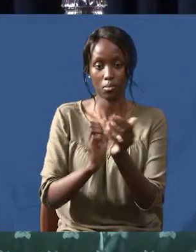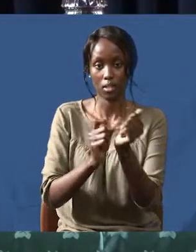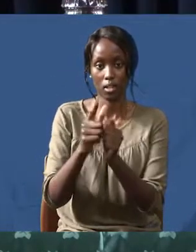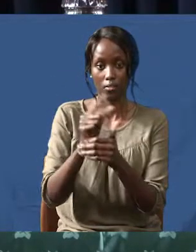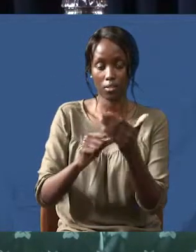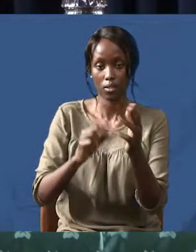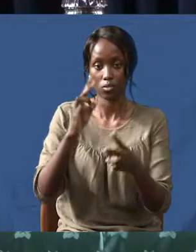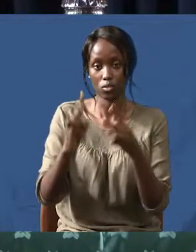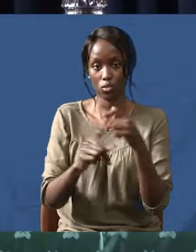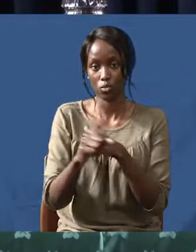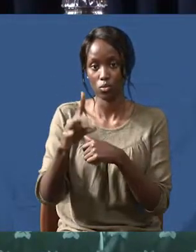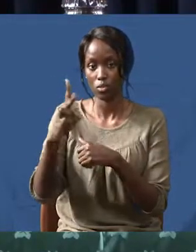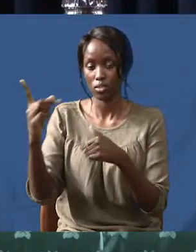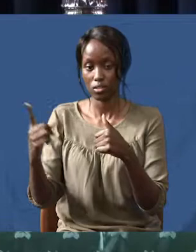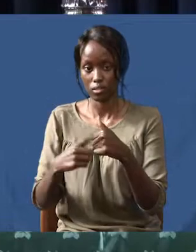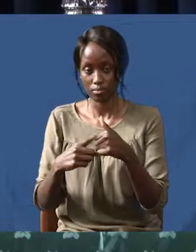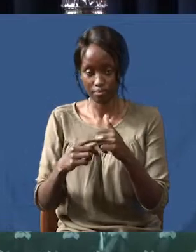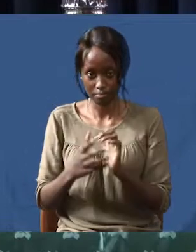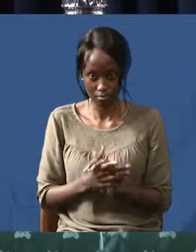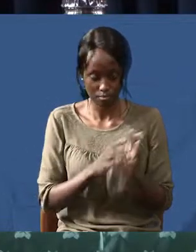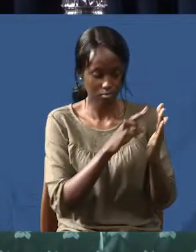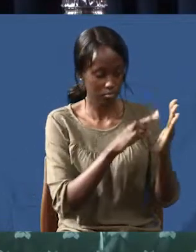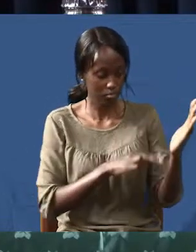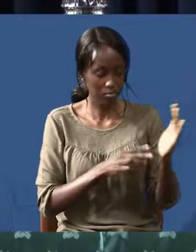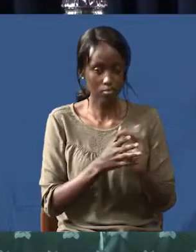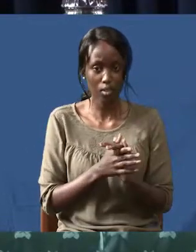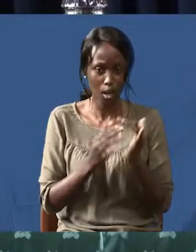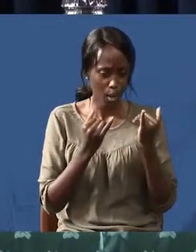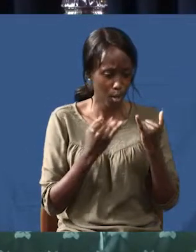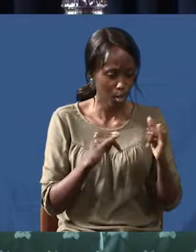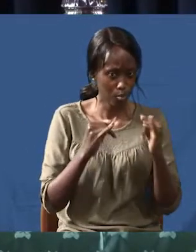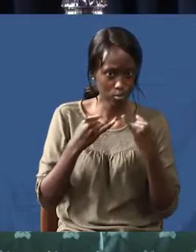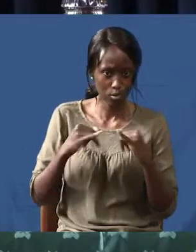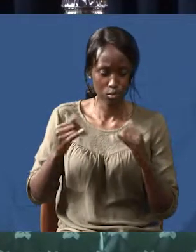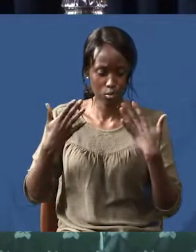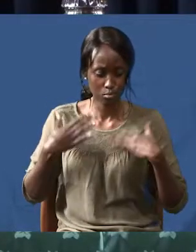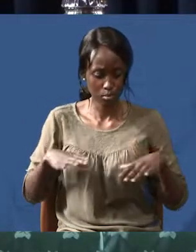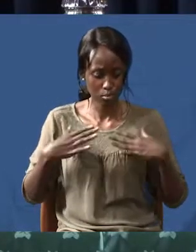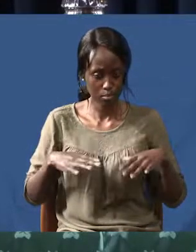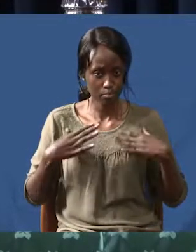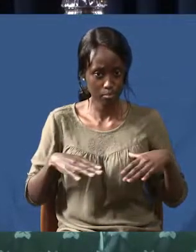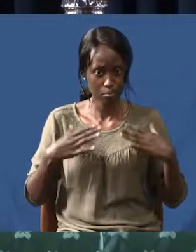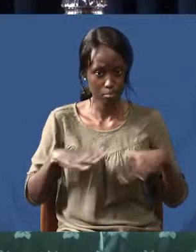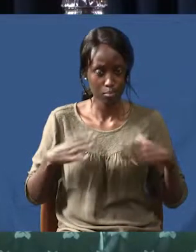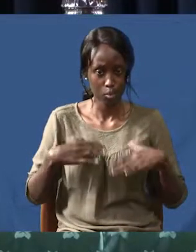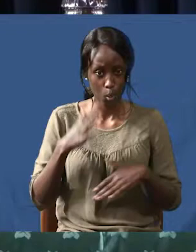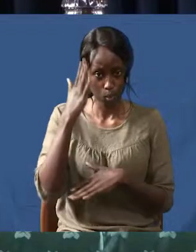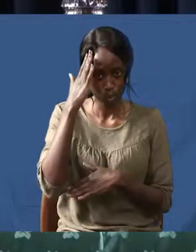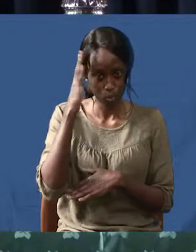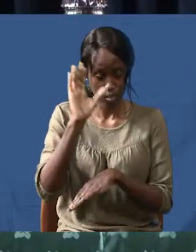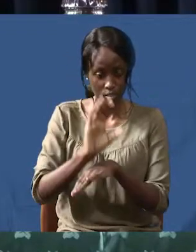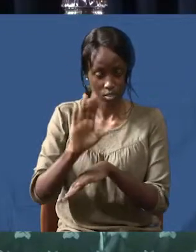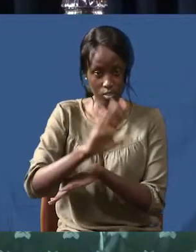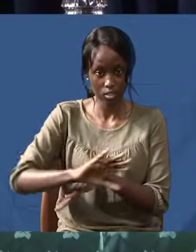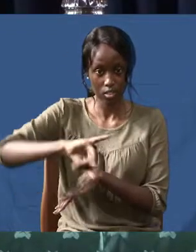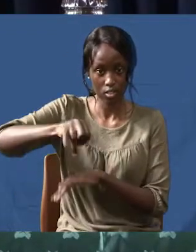says, news of this reached the church in Jerusalem, and they